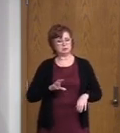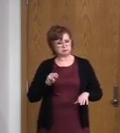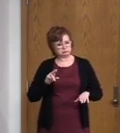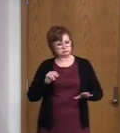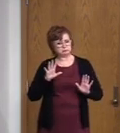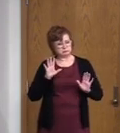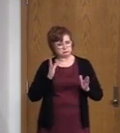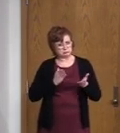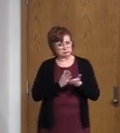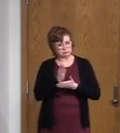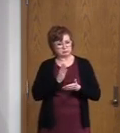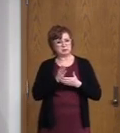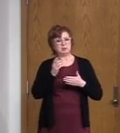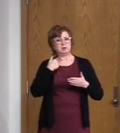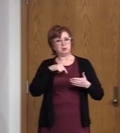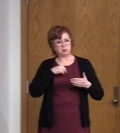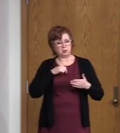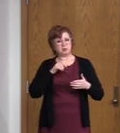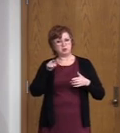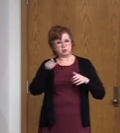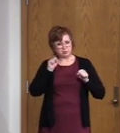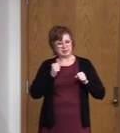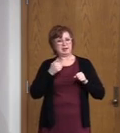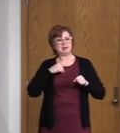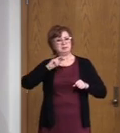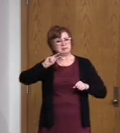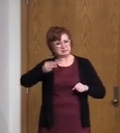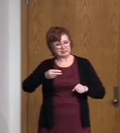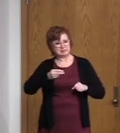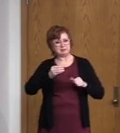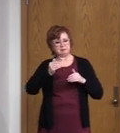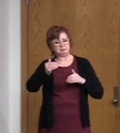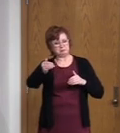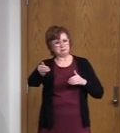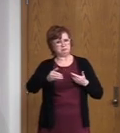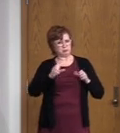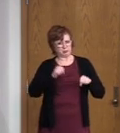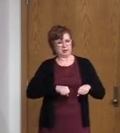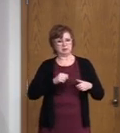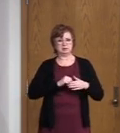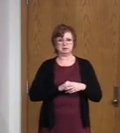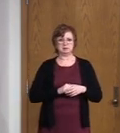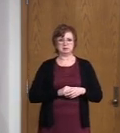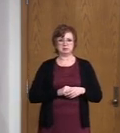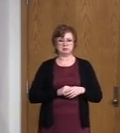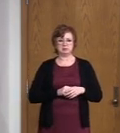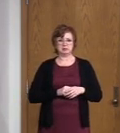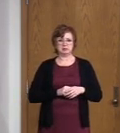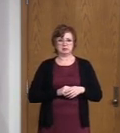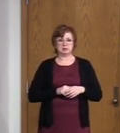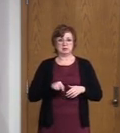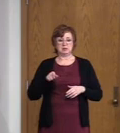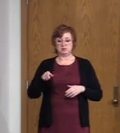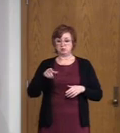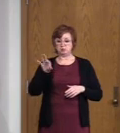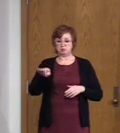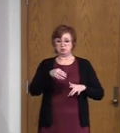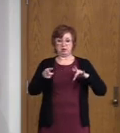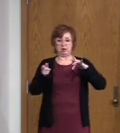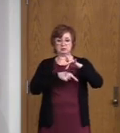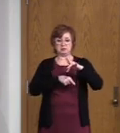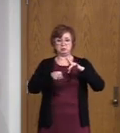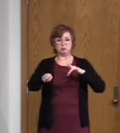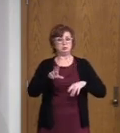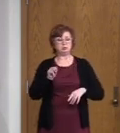highest priority with respect to vulnerable population. We want to get them vaccinated as quickly as possible. But they never lose their place in line.